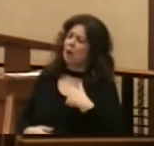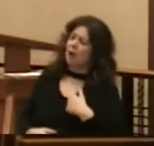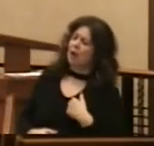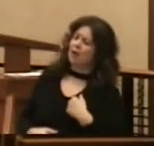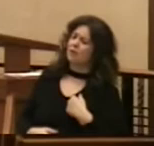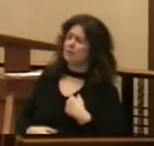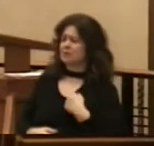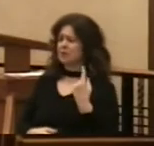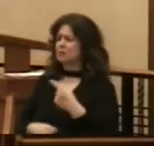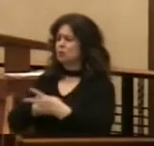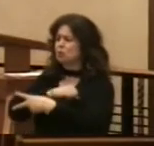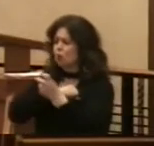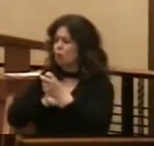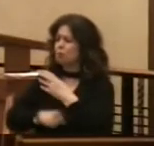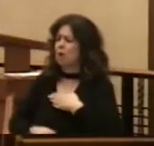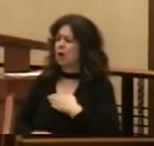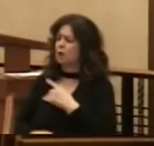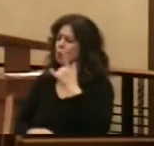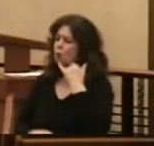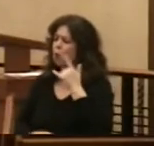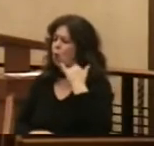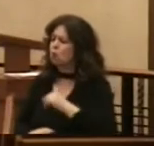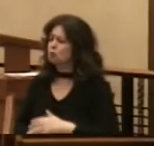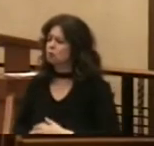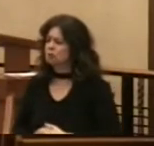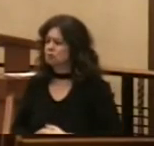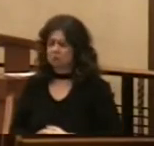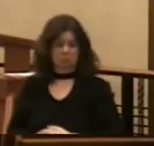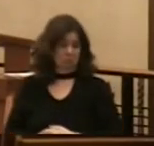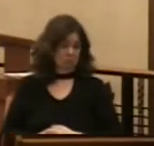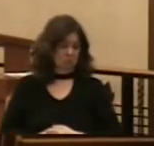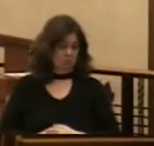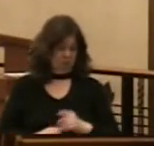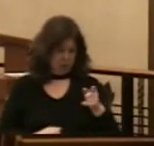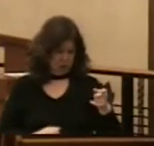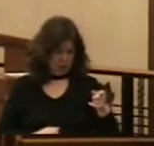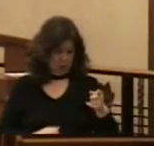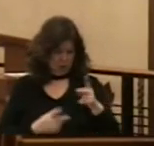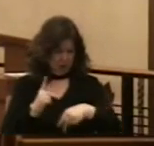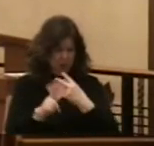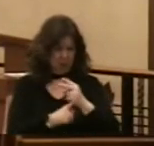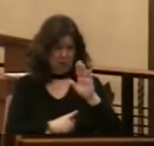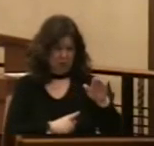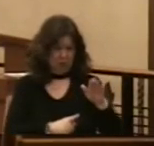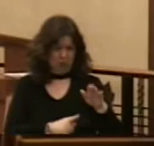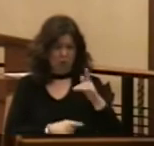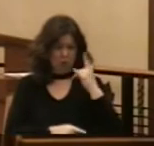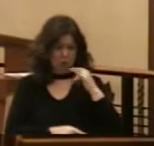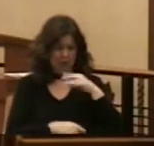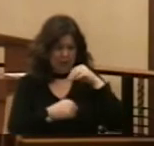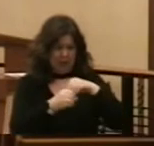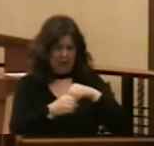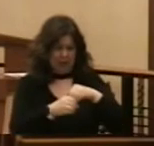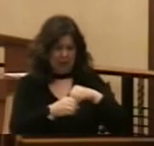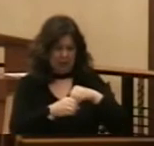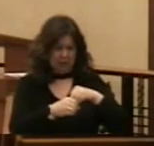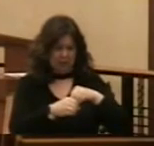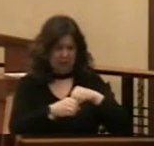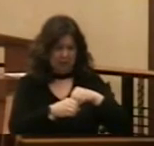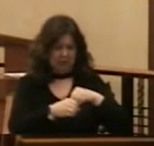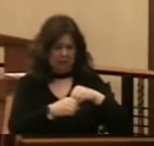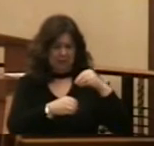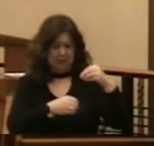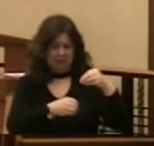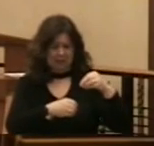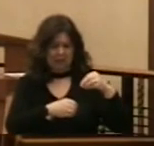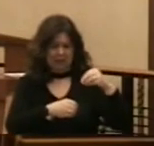The passerby said, "Did you keep your gold in that hole in the garden?" Why didn't you keep it in